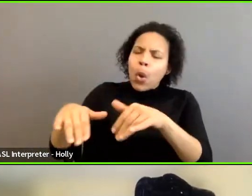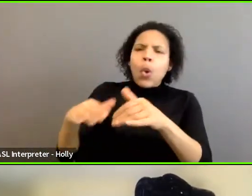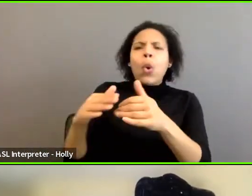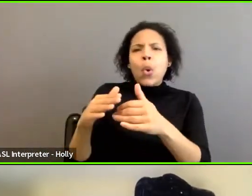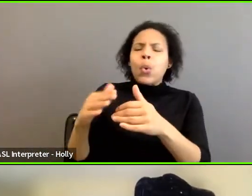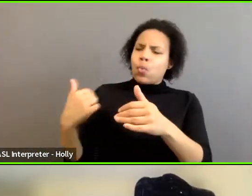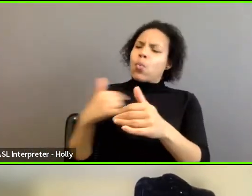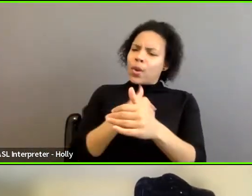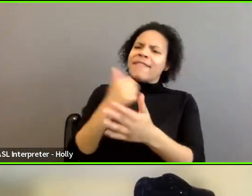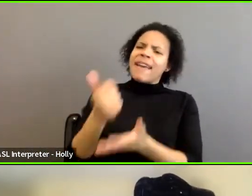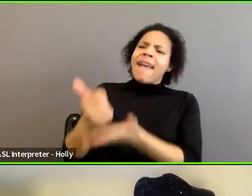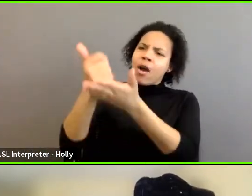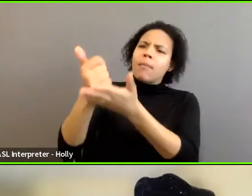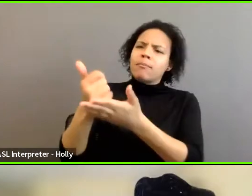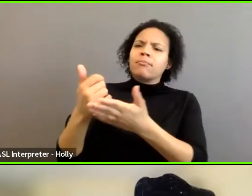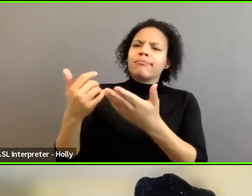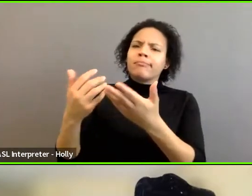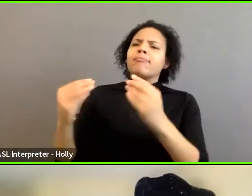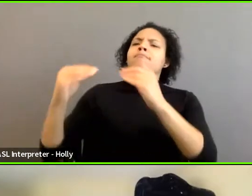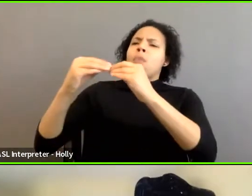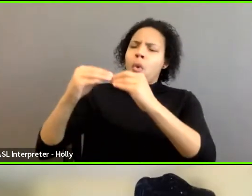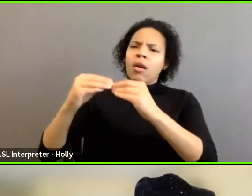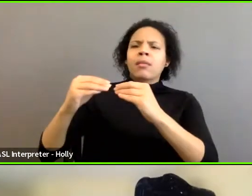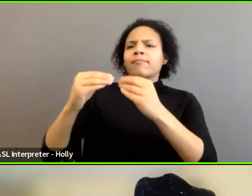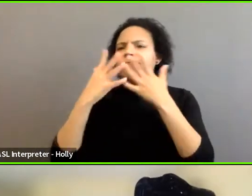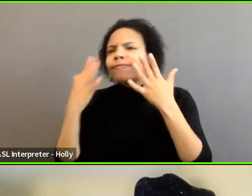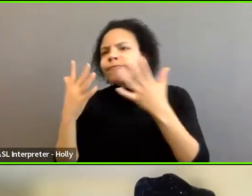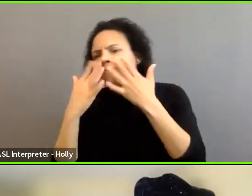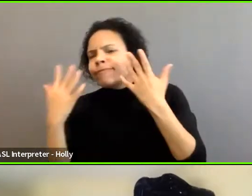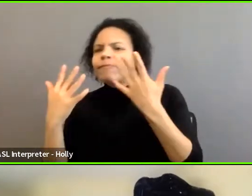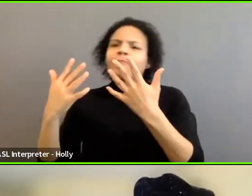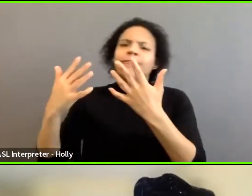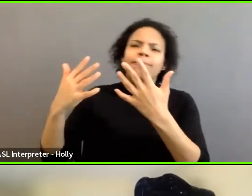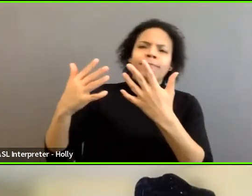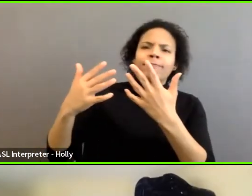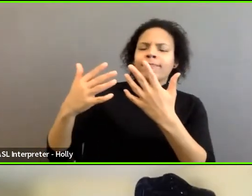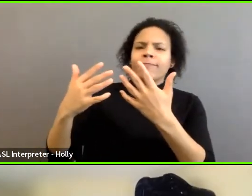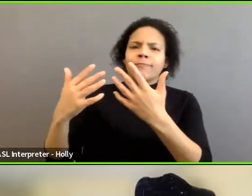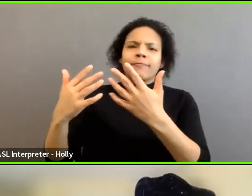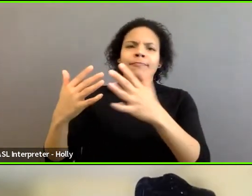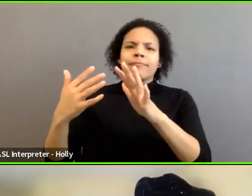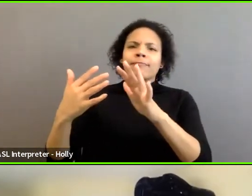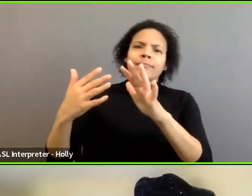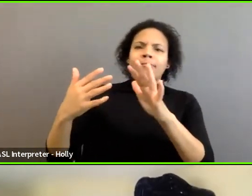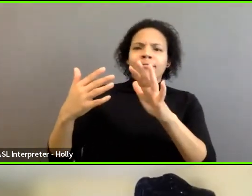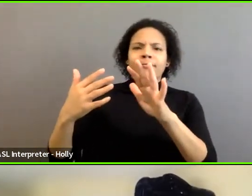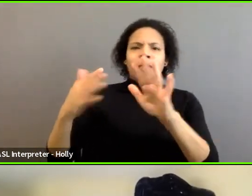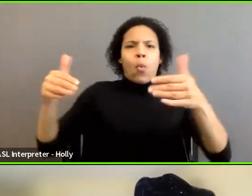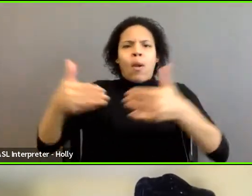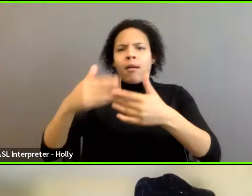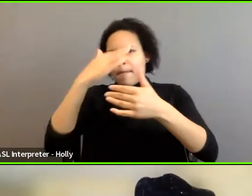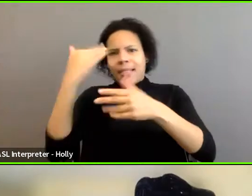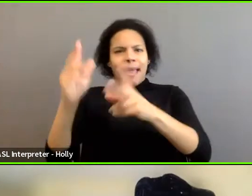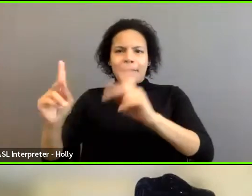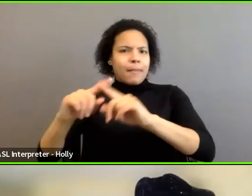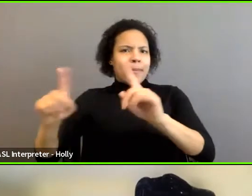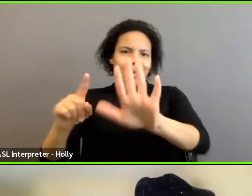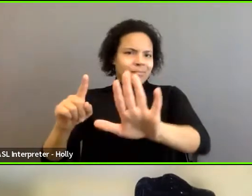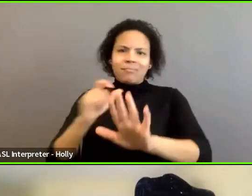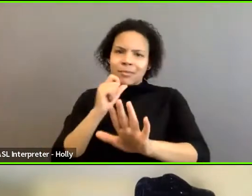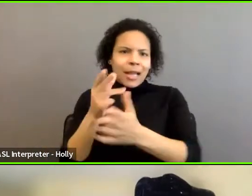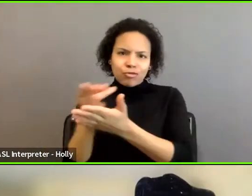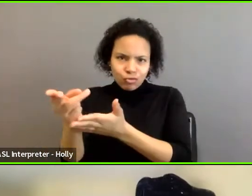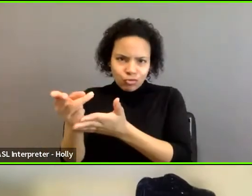come inside our doors, but we're still going to denigrate you, dismiss you, not care about any